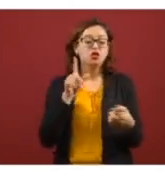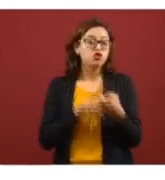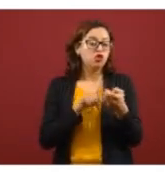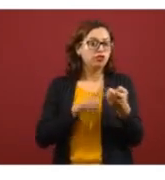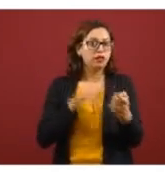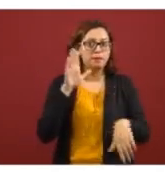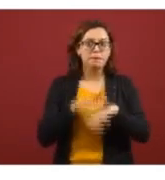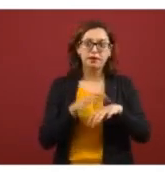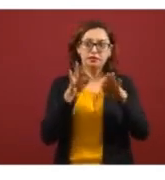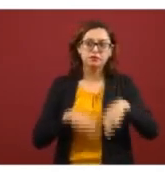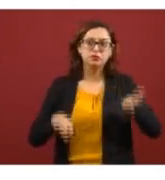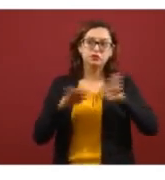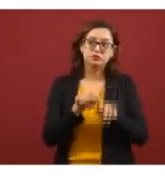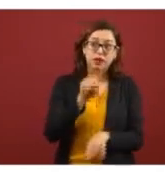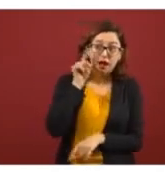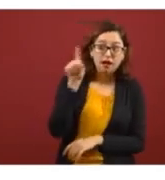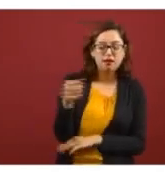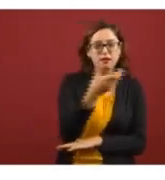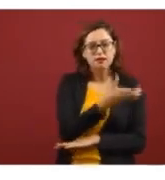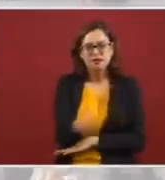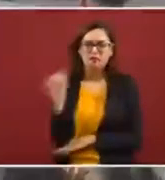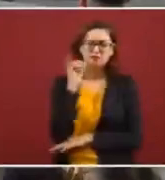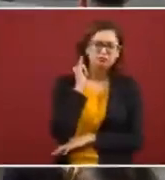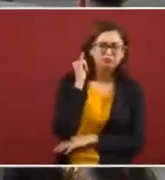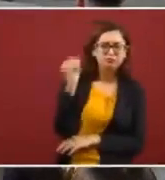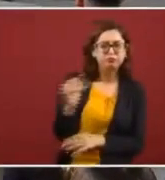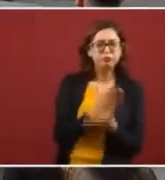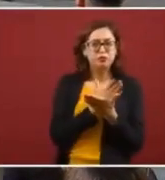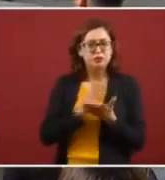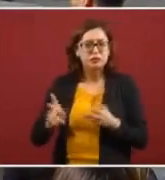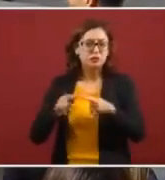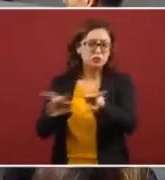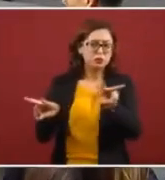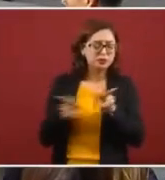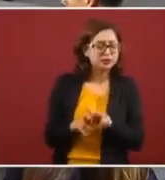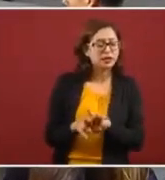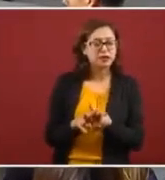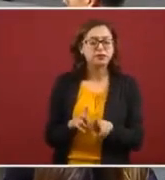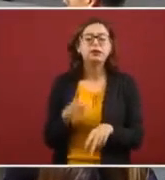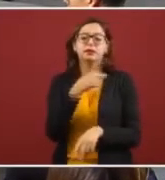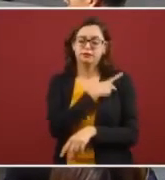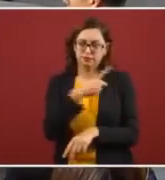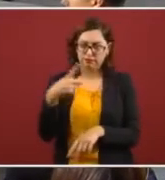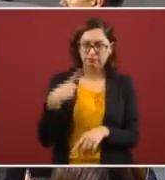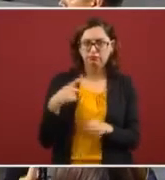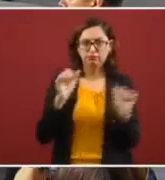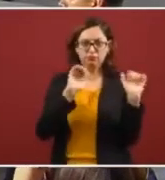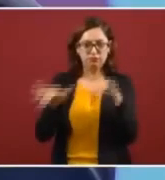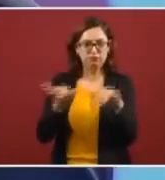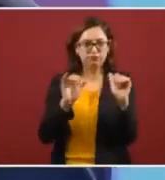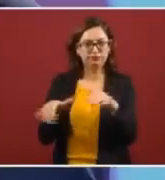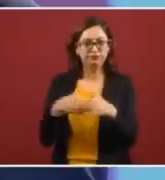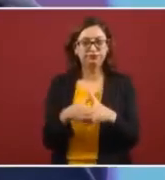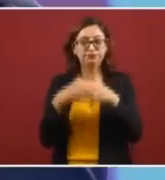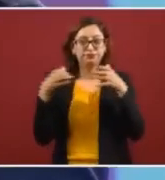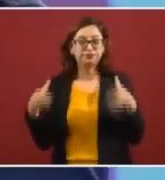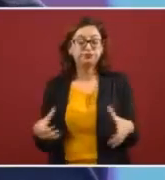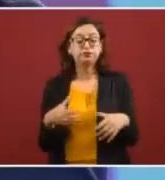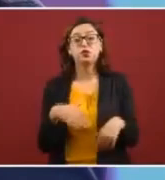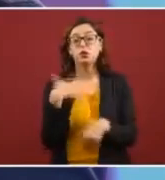to get the people to go to the remote areas. And they will initiate a process